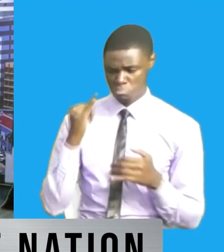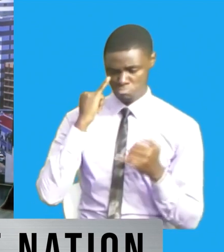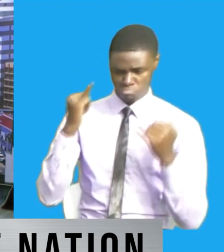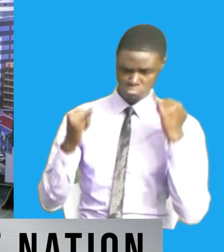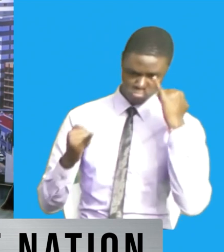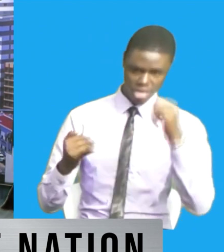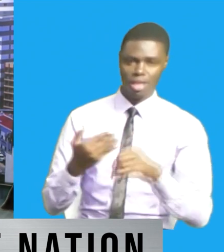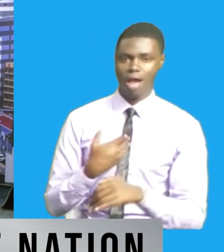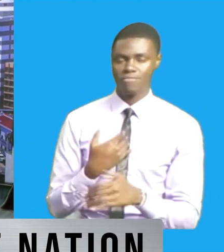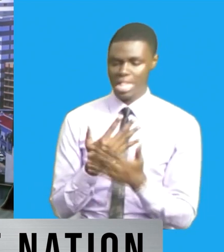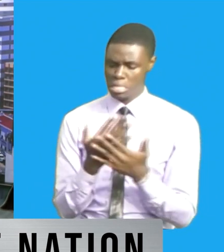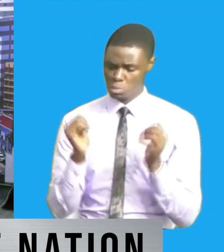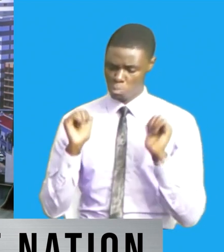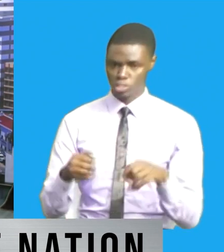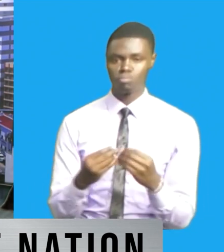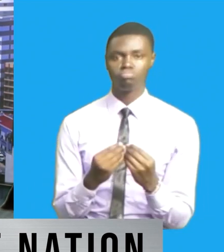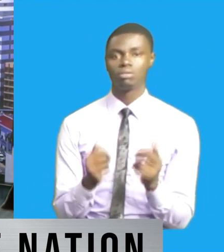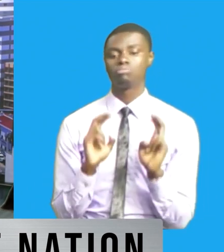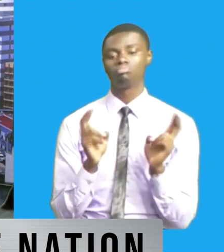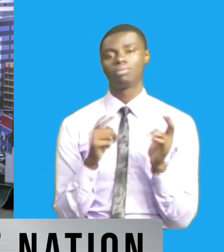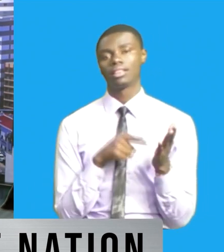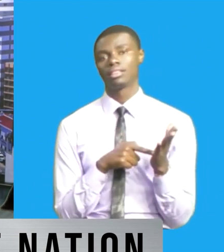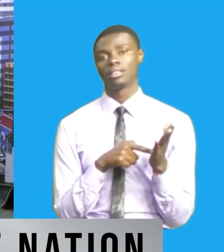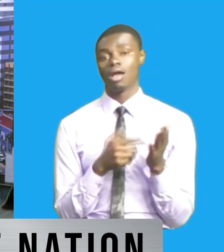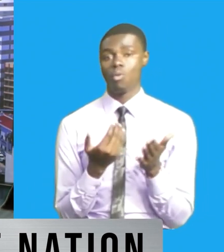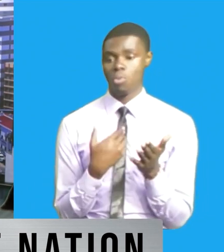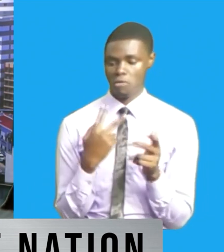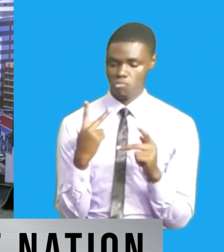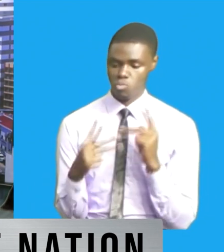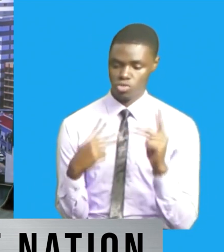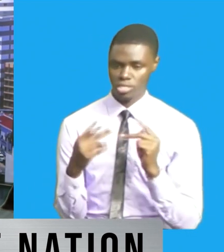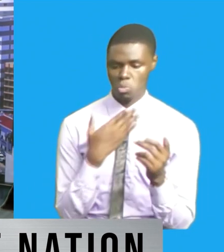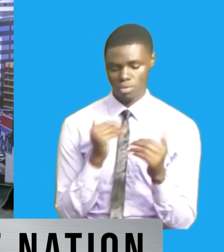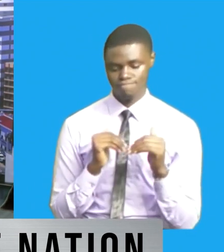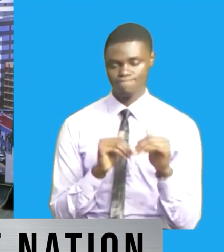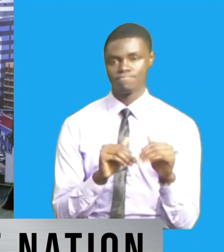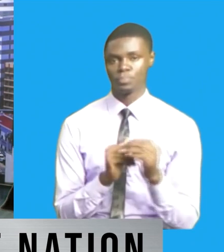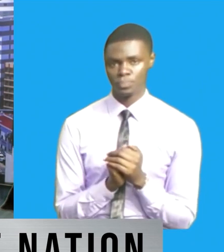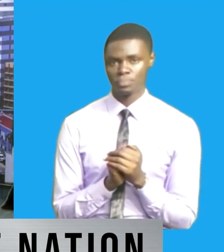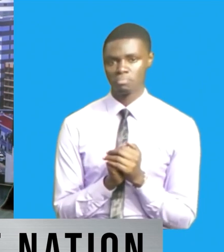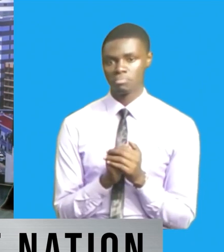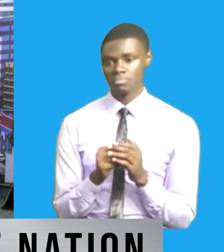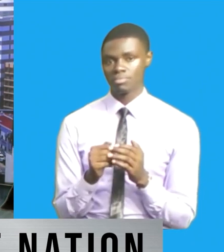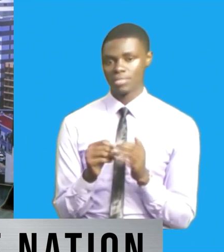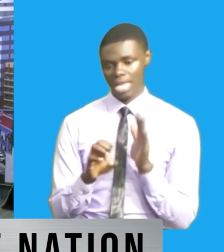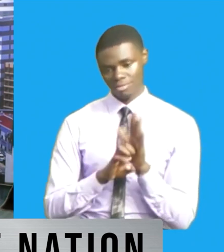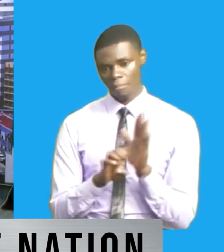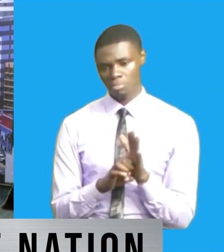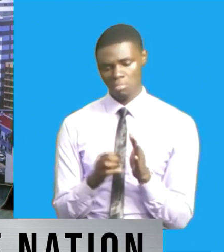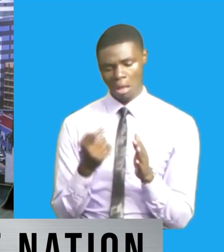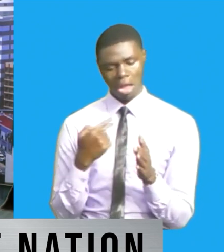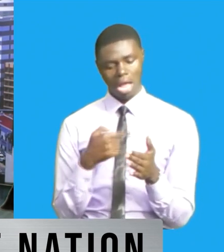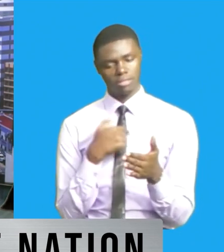of things that can solve these issues. Na tuko na processes tunataka kufuata. Kama sisi tulikuwa